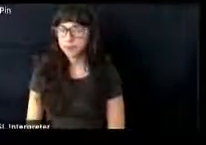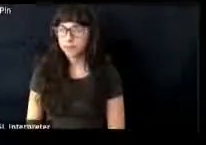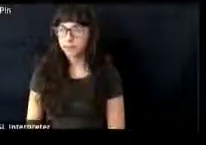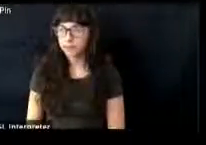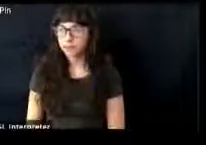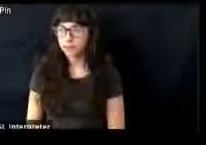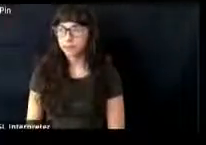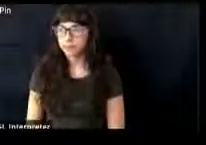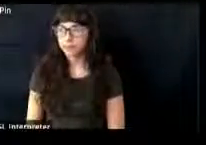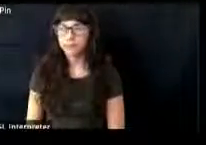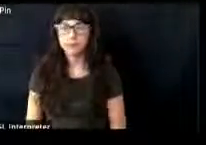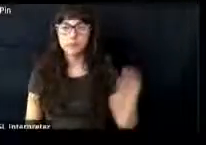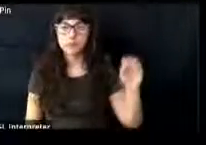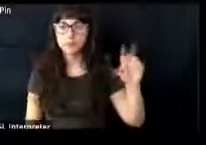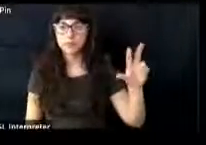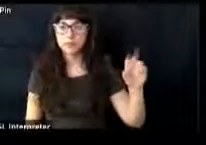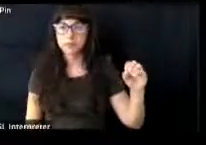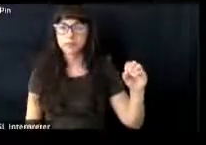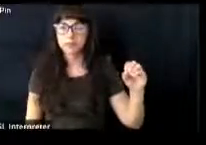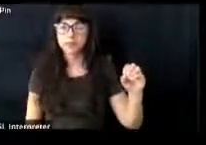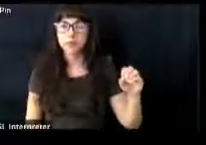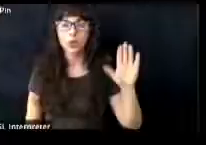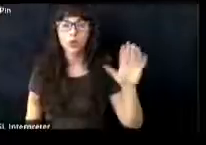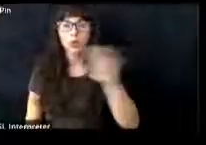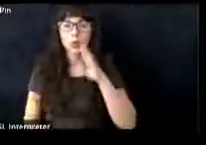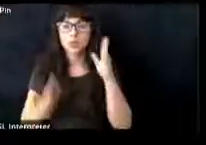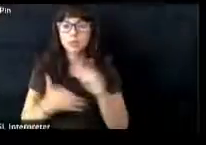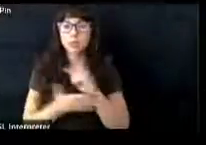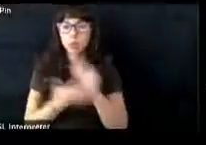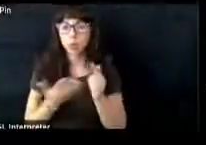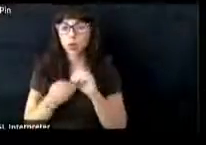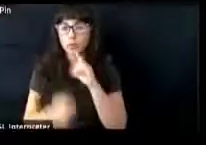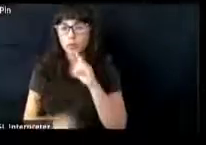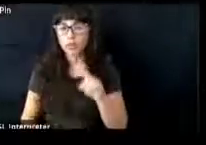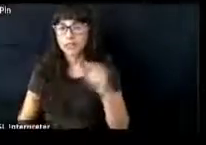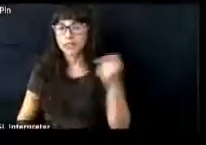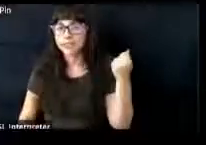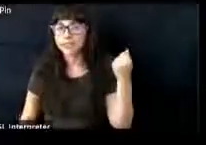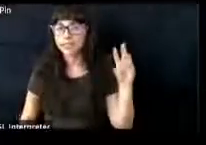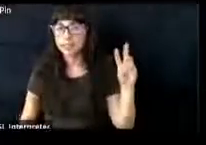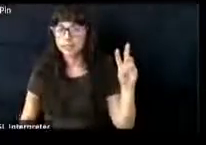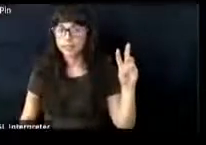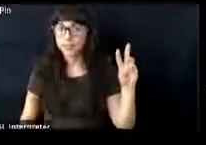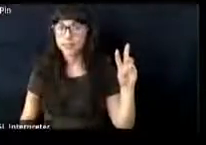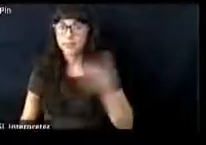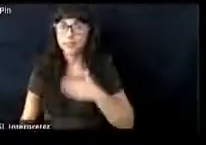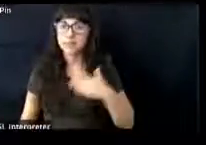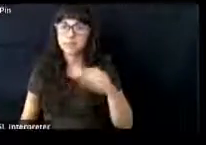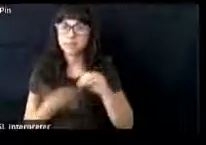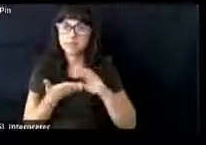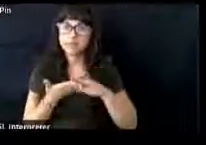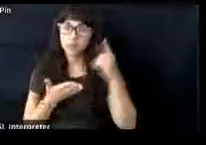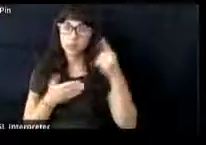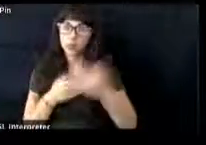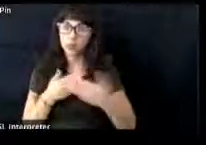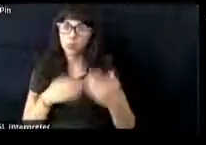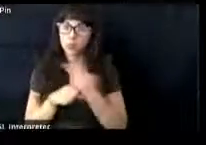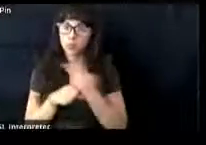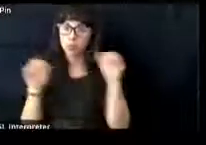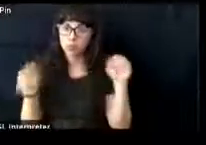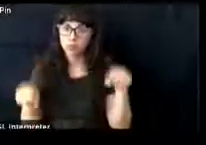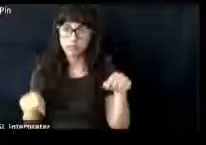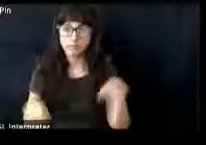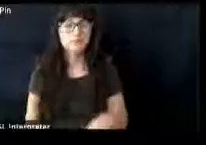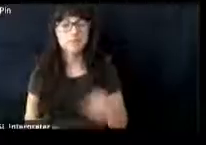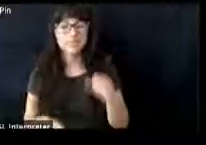Zero 30. Your speaker order number will be 16. If you'll please make note of that for future reference. You can now enable